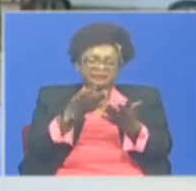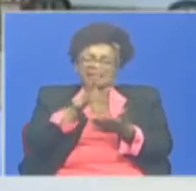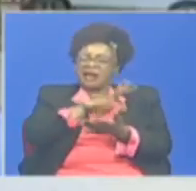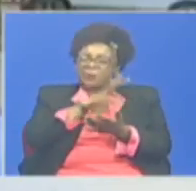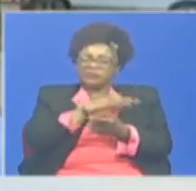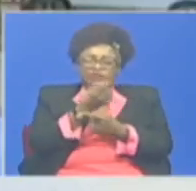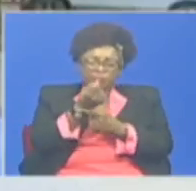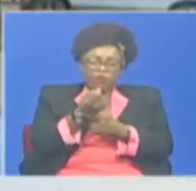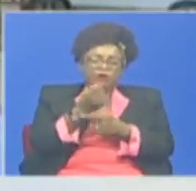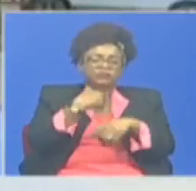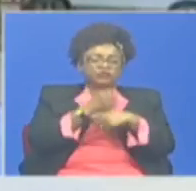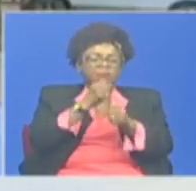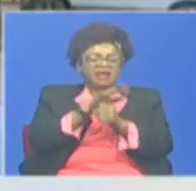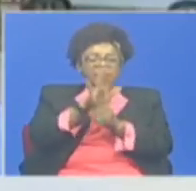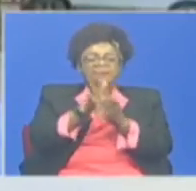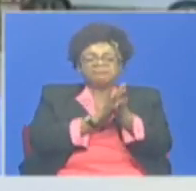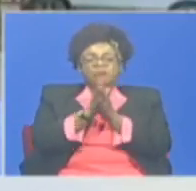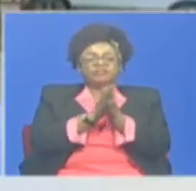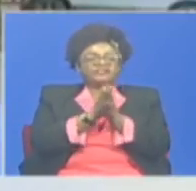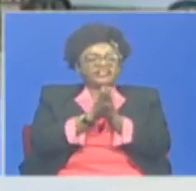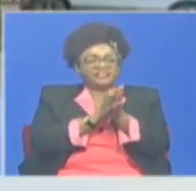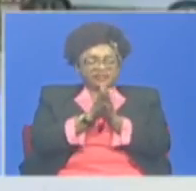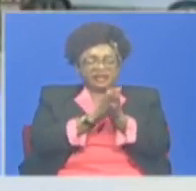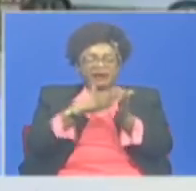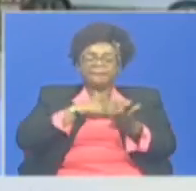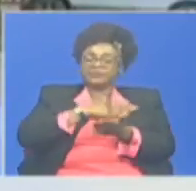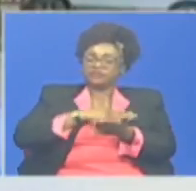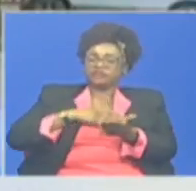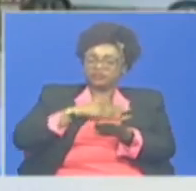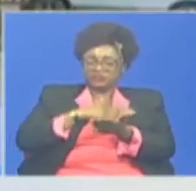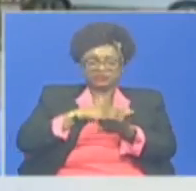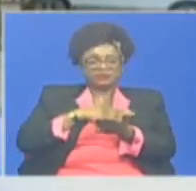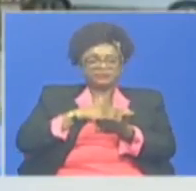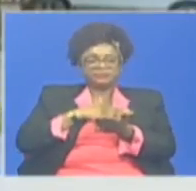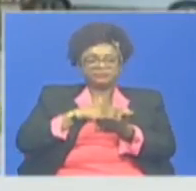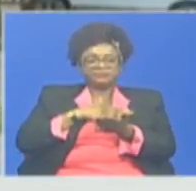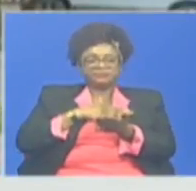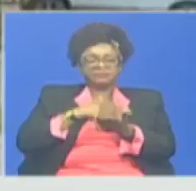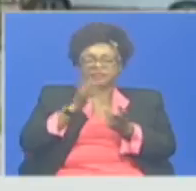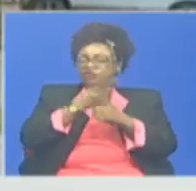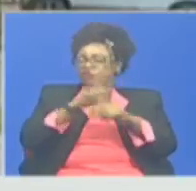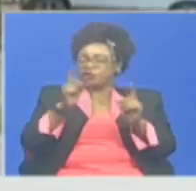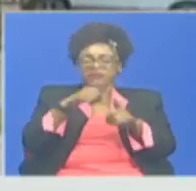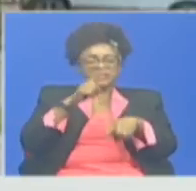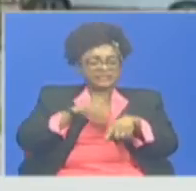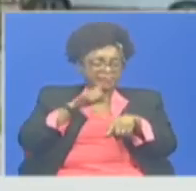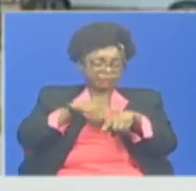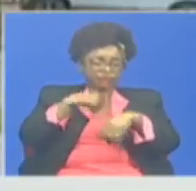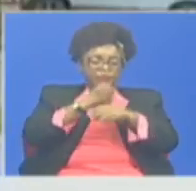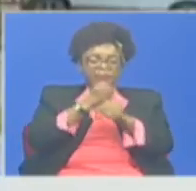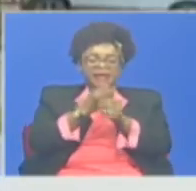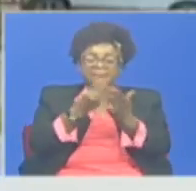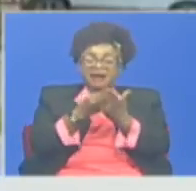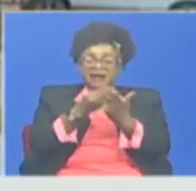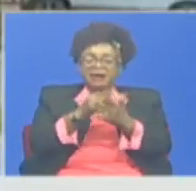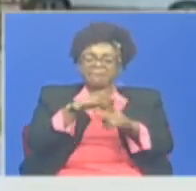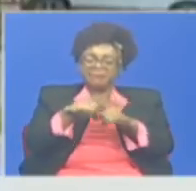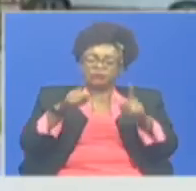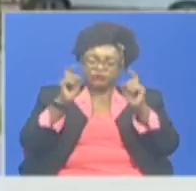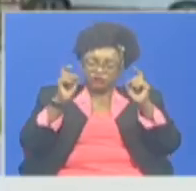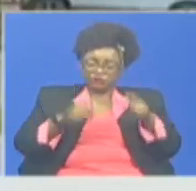something to make them feel appreciated. It's not about a time to making money, but we should appreciate, because we know the